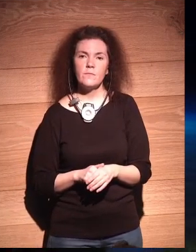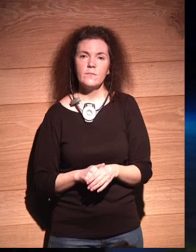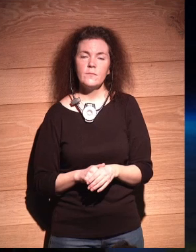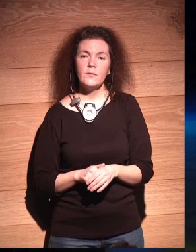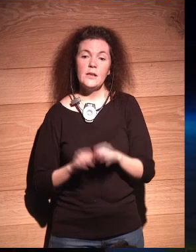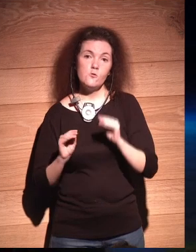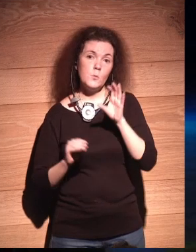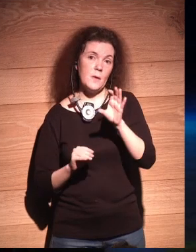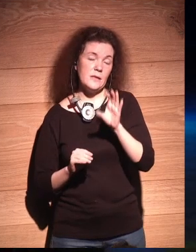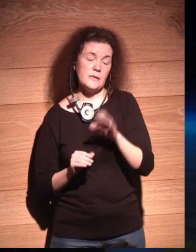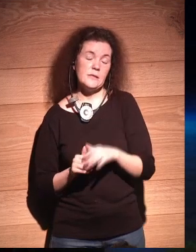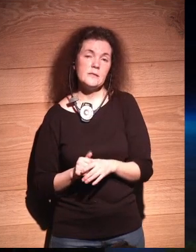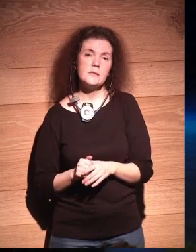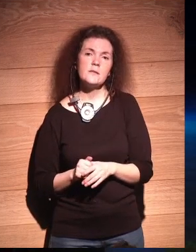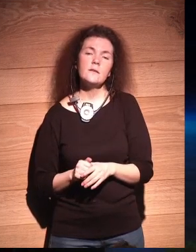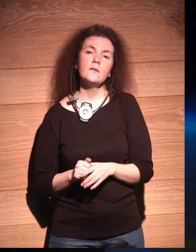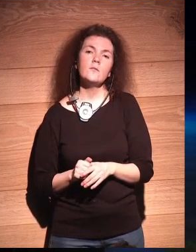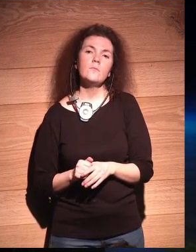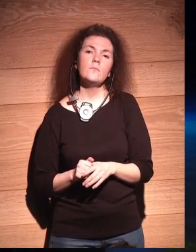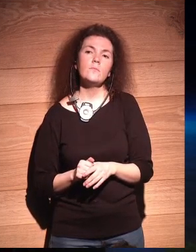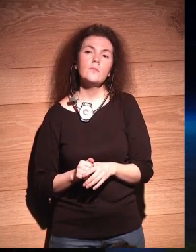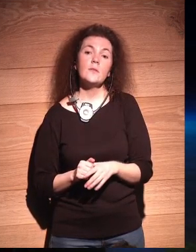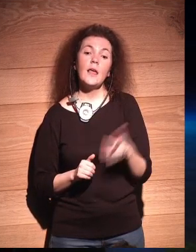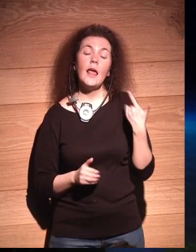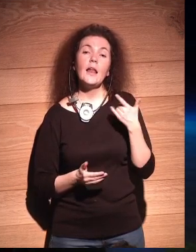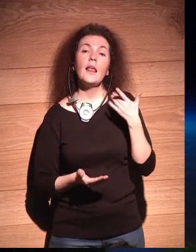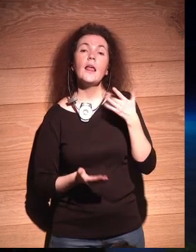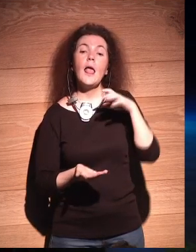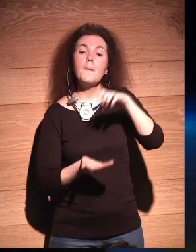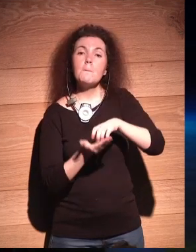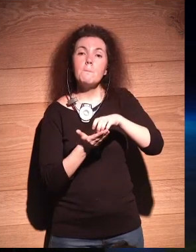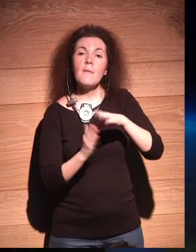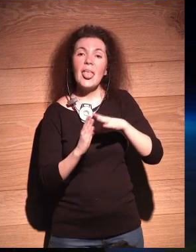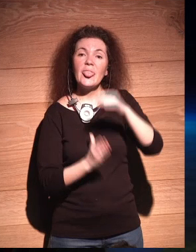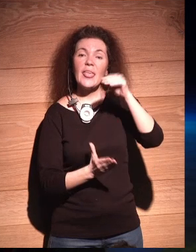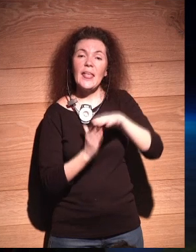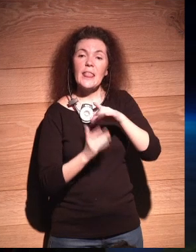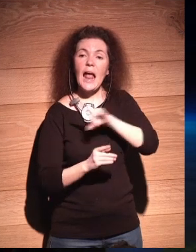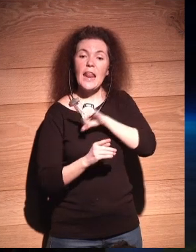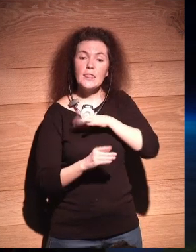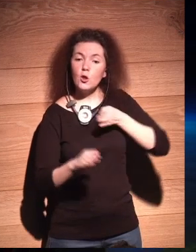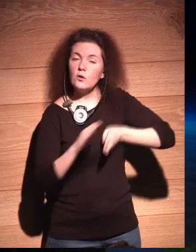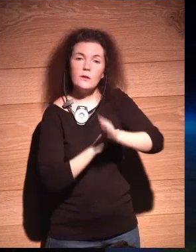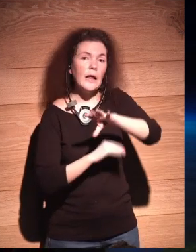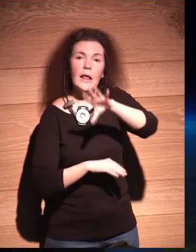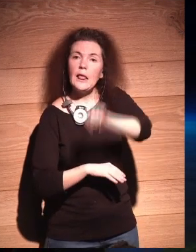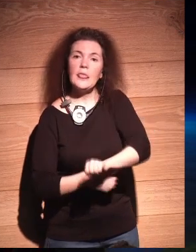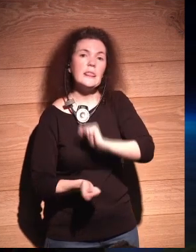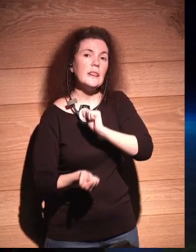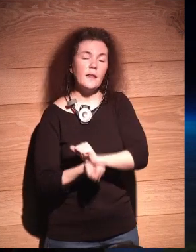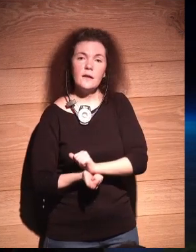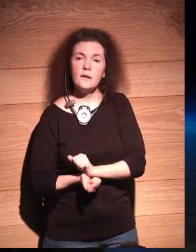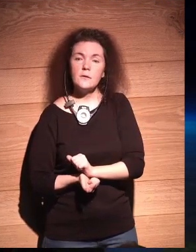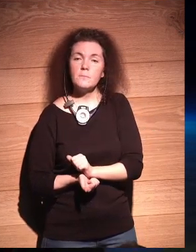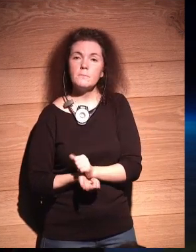mosque. And that's when the U.S. Army swept in and captured him with